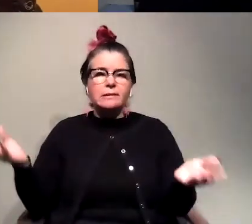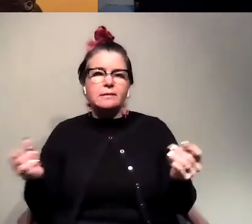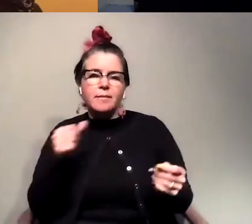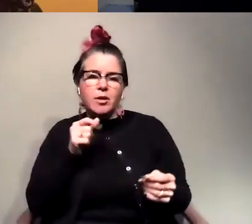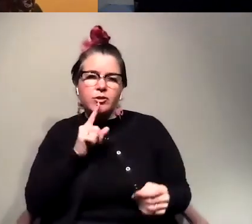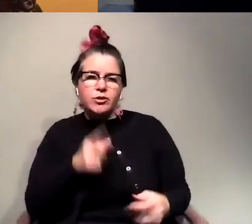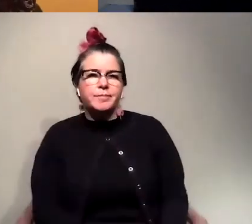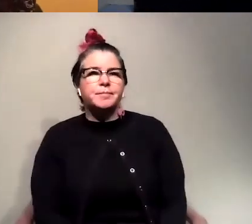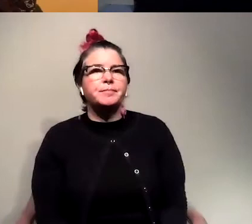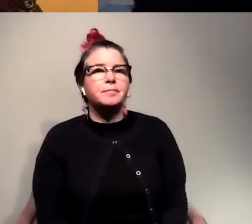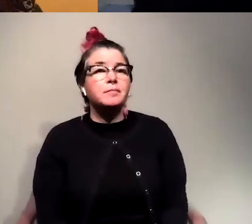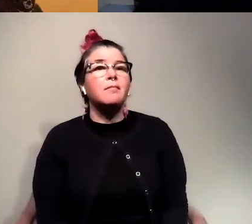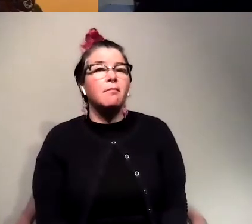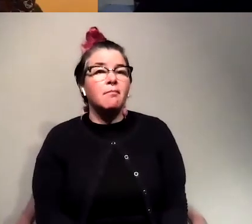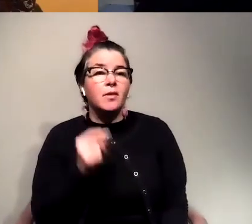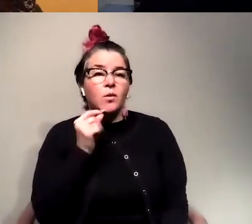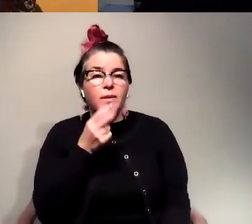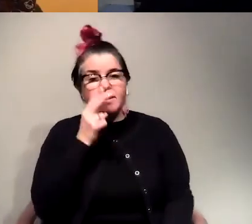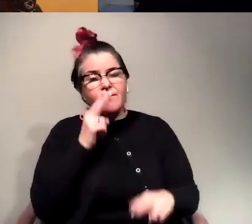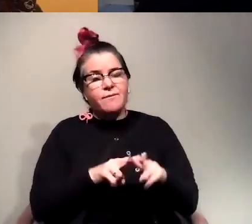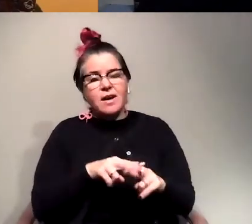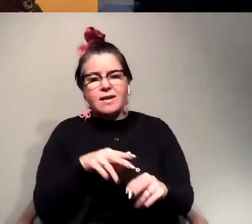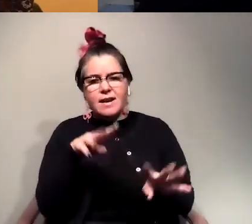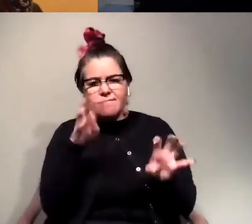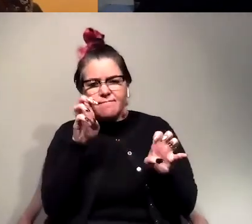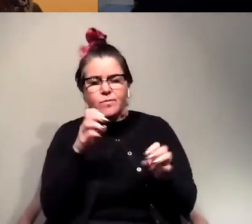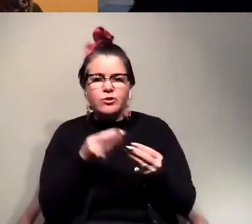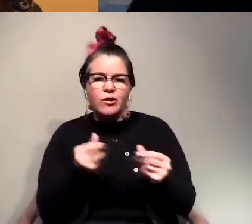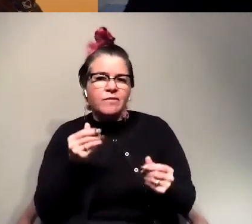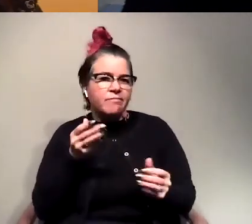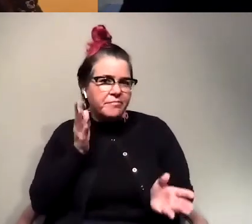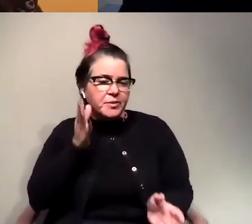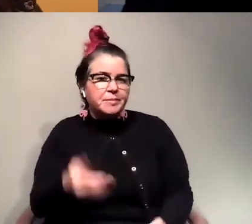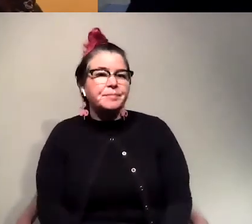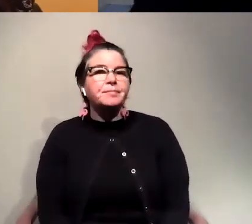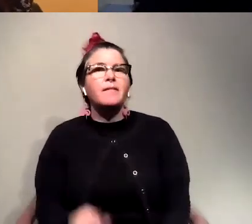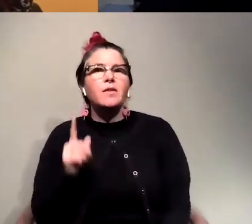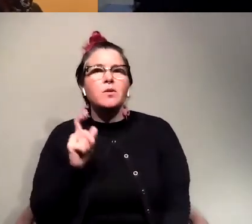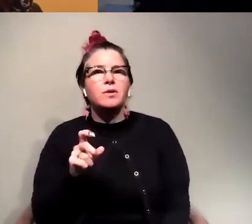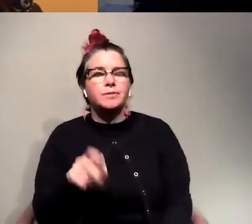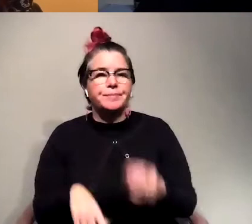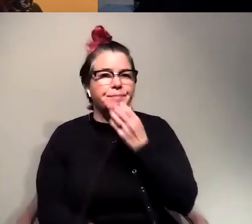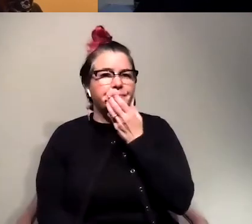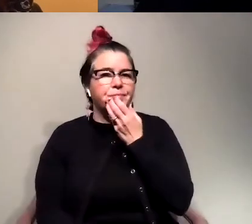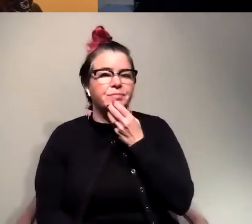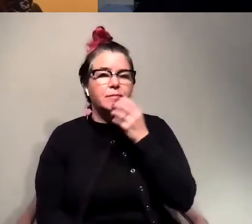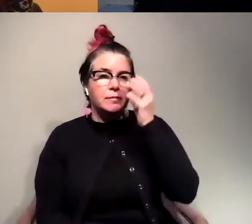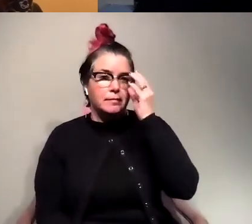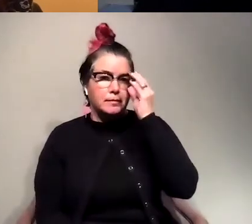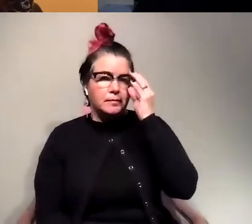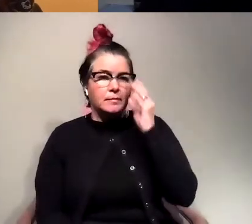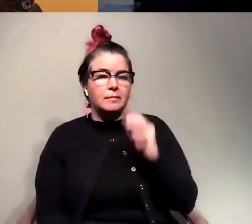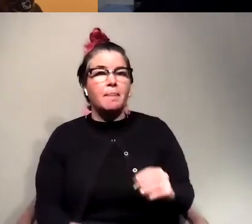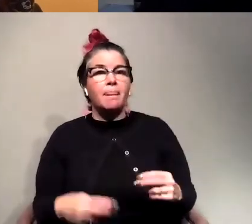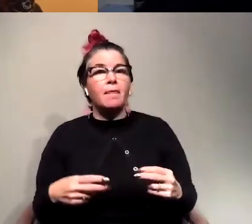yet. Cool. That's a fun mystery for us to solve in the future. We've got a question from Veer. Is there any danger to humans